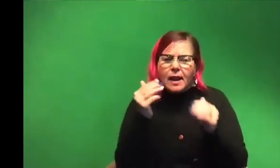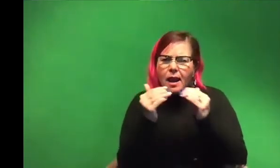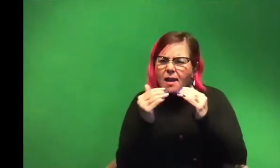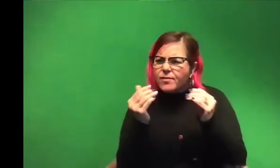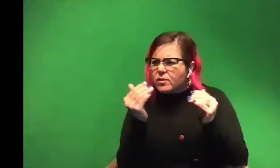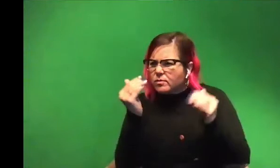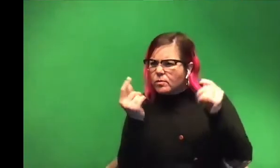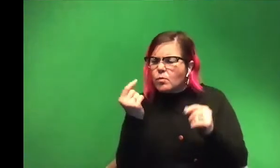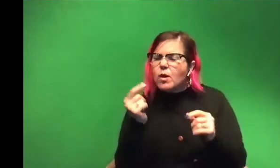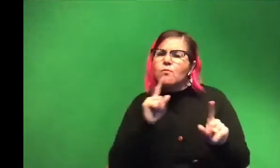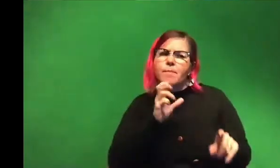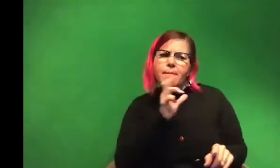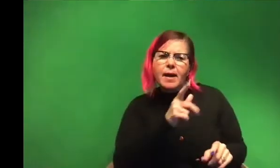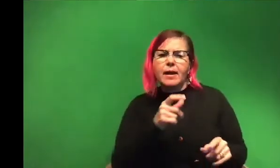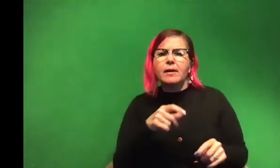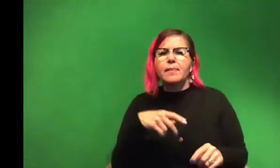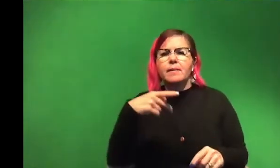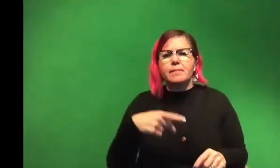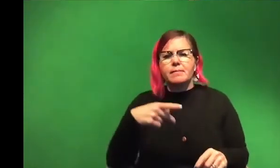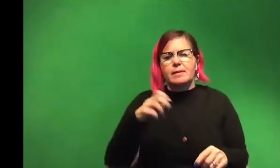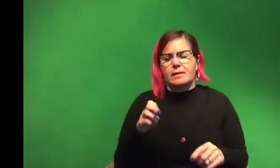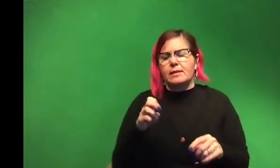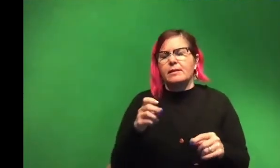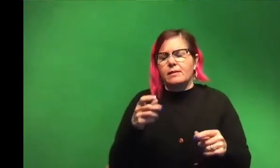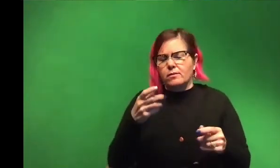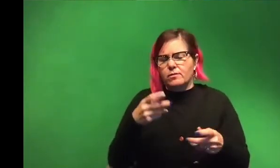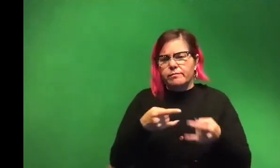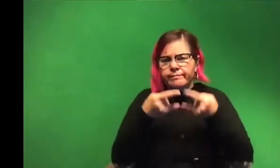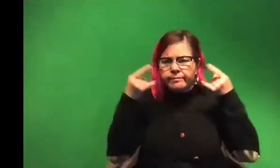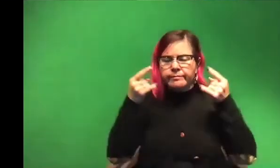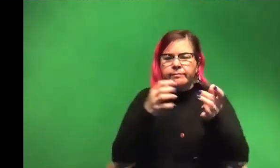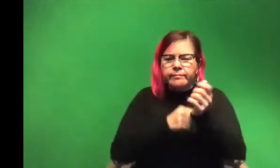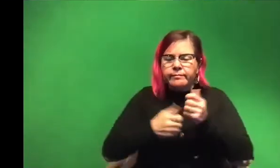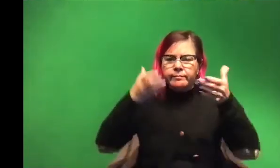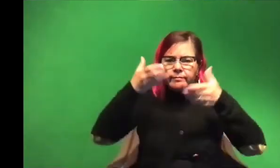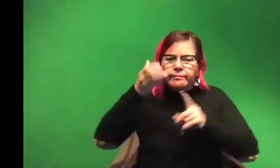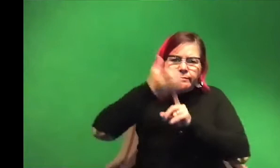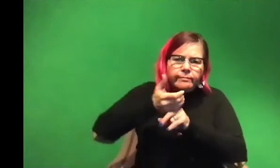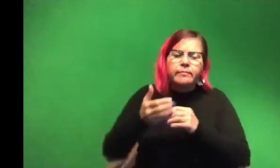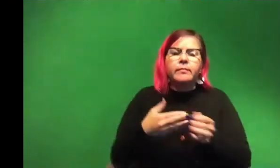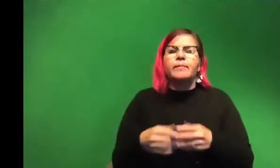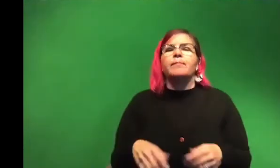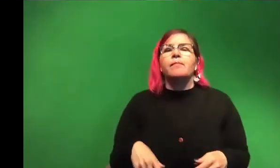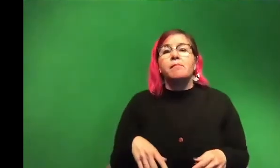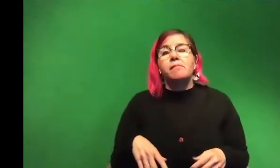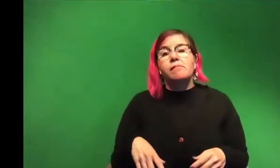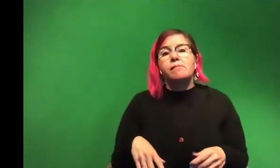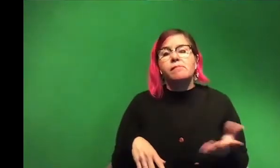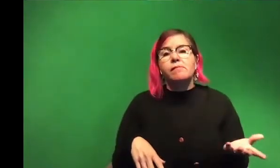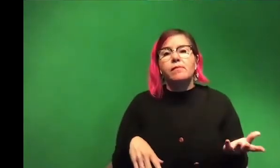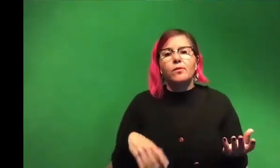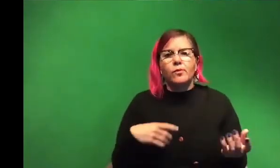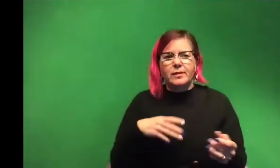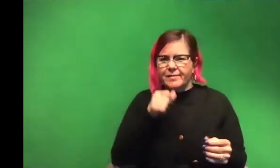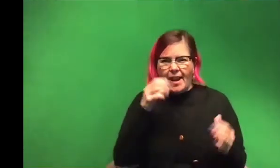report back what sort of PPE people needed to be wearing. So that was a pretty we had never